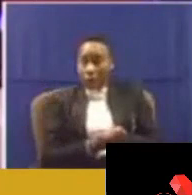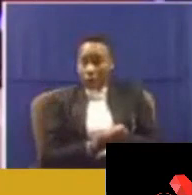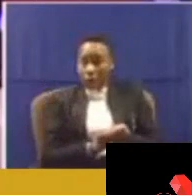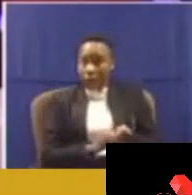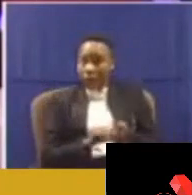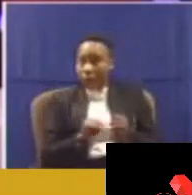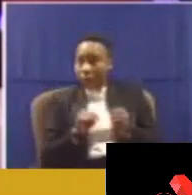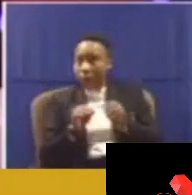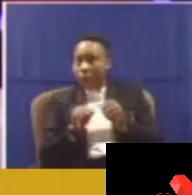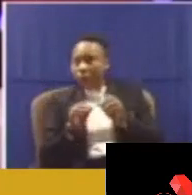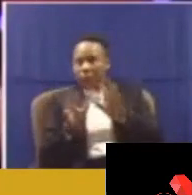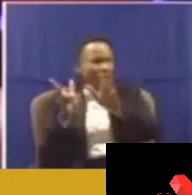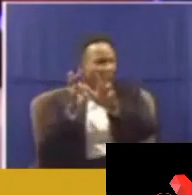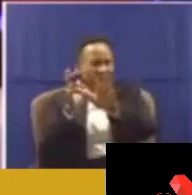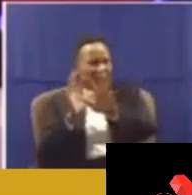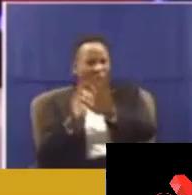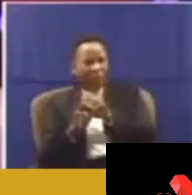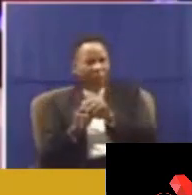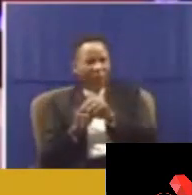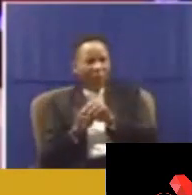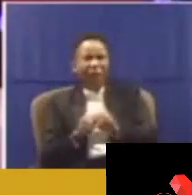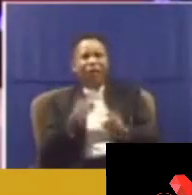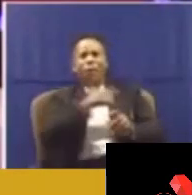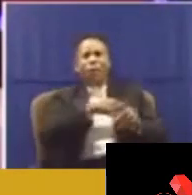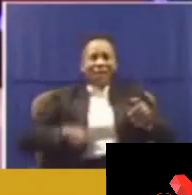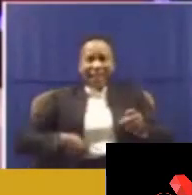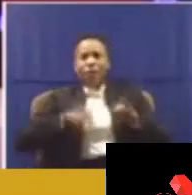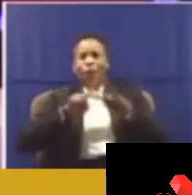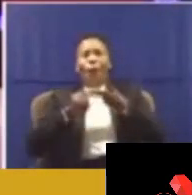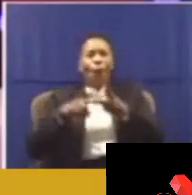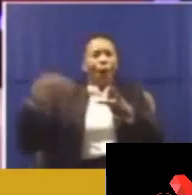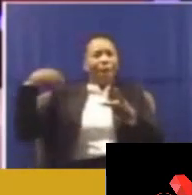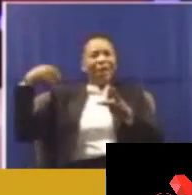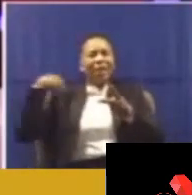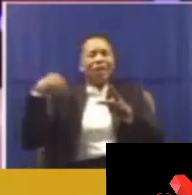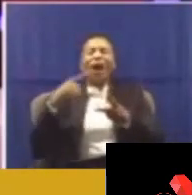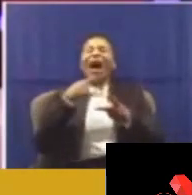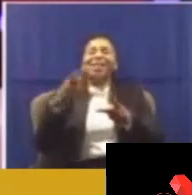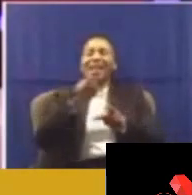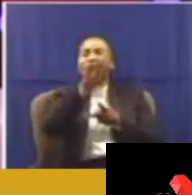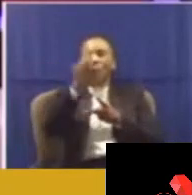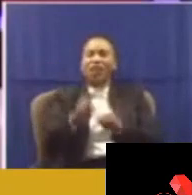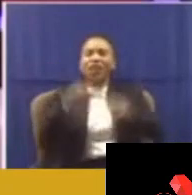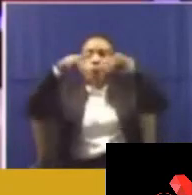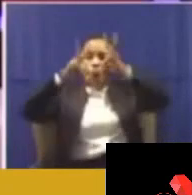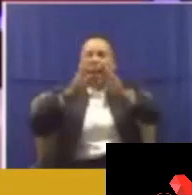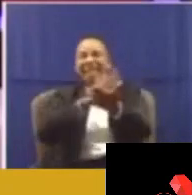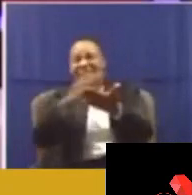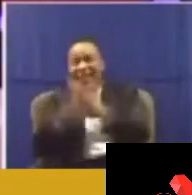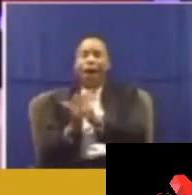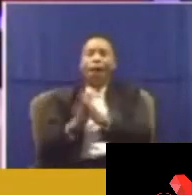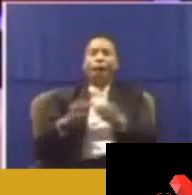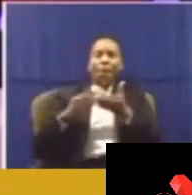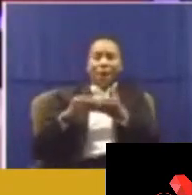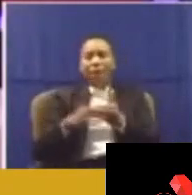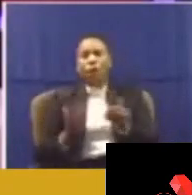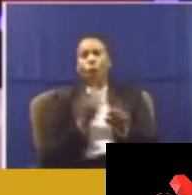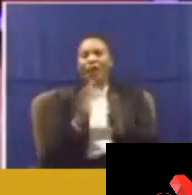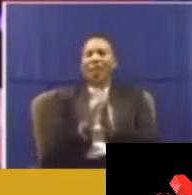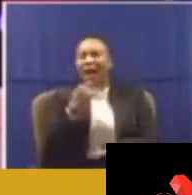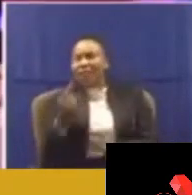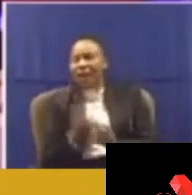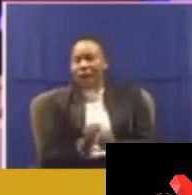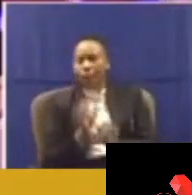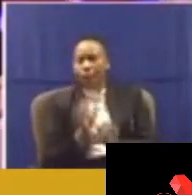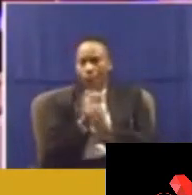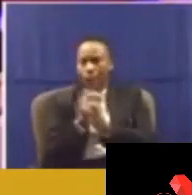You are not forced by the rules to force a president or a minister to answer a question the way some members want it to be answered. I don't know how